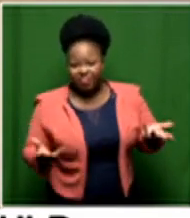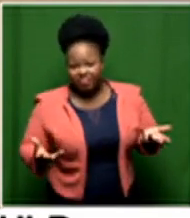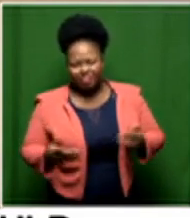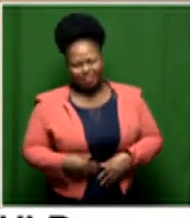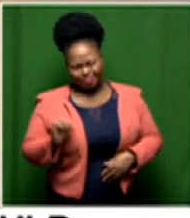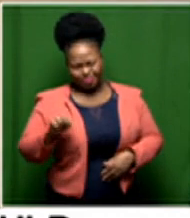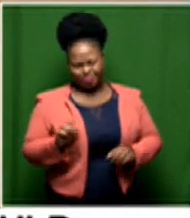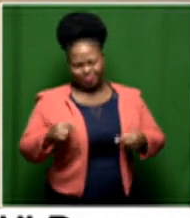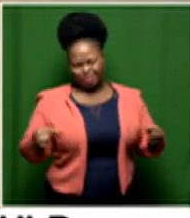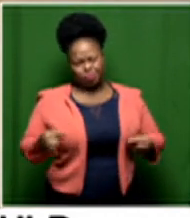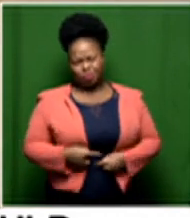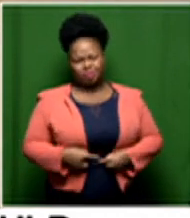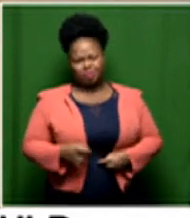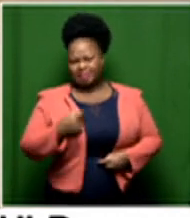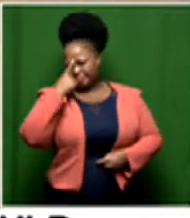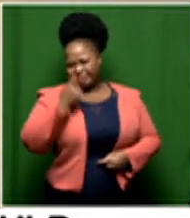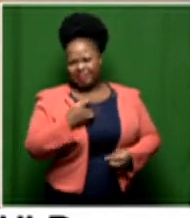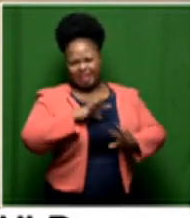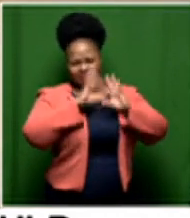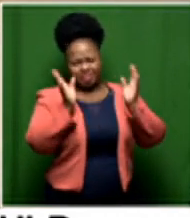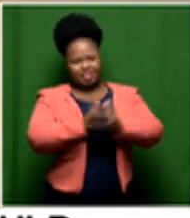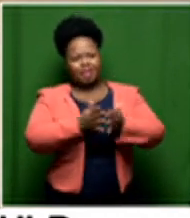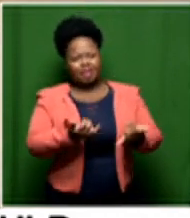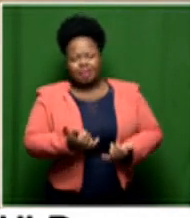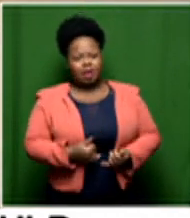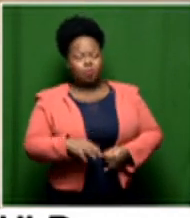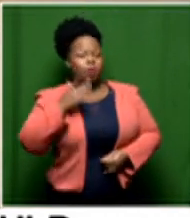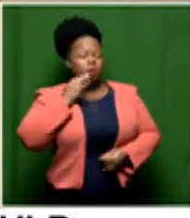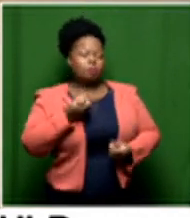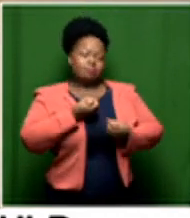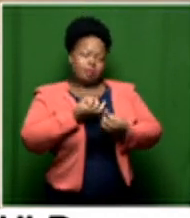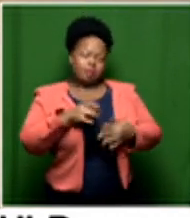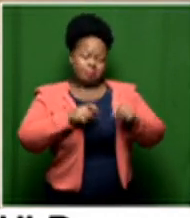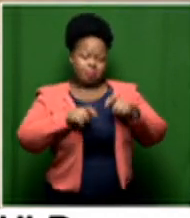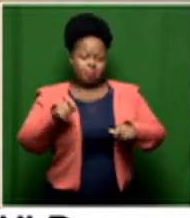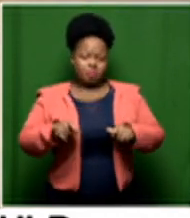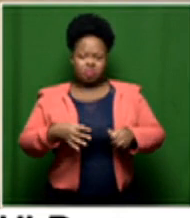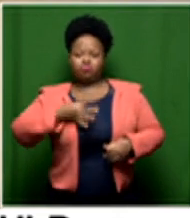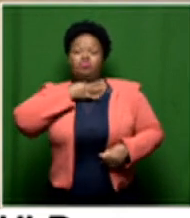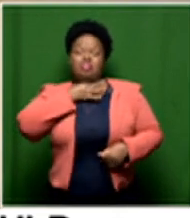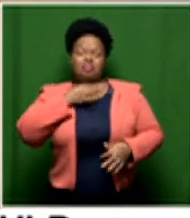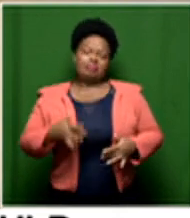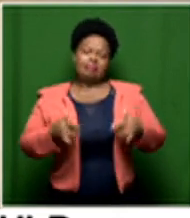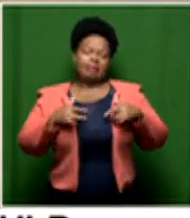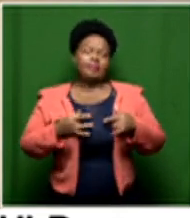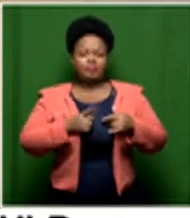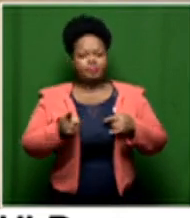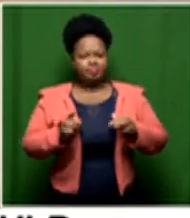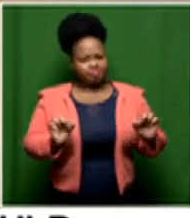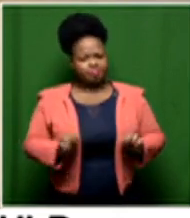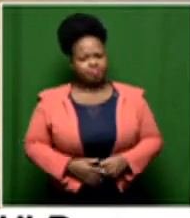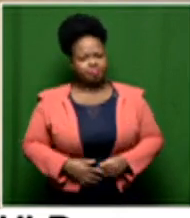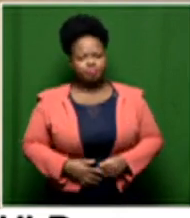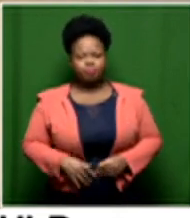I'm afraid you can't take anything at face value when so many lives are at stake. Every